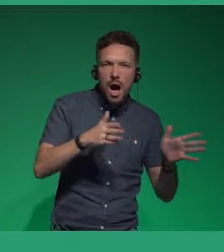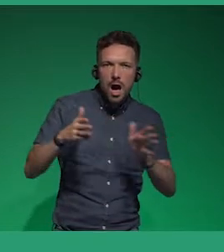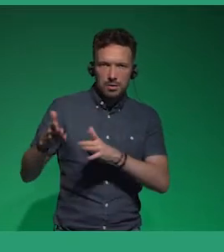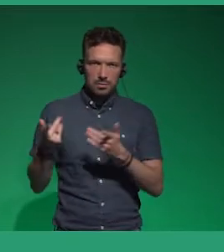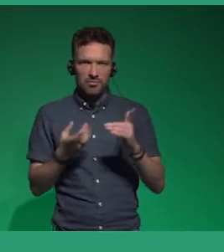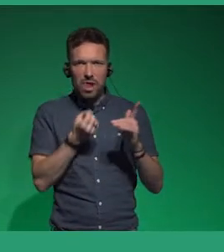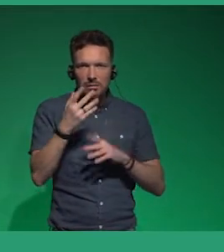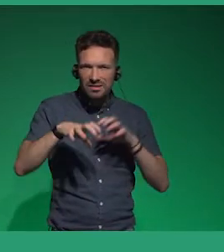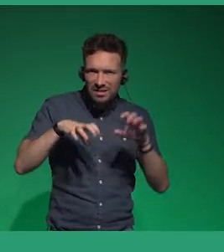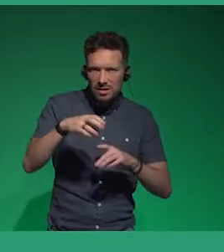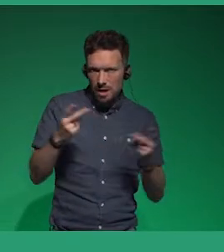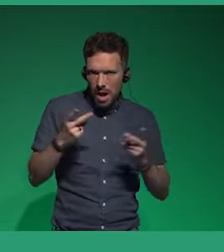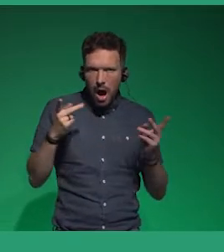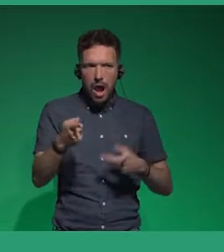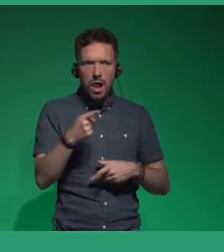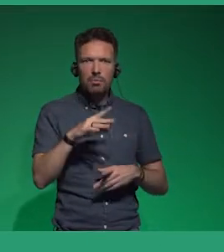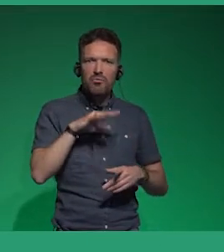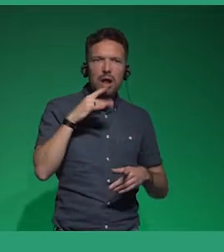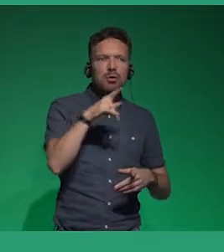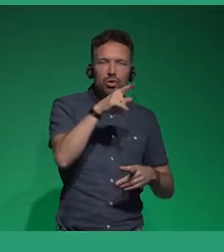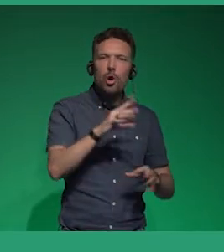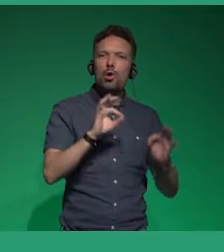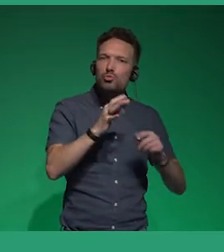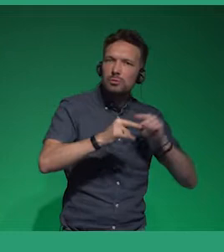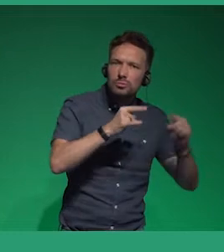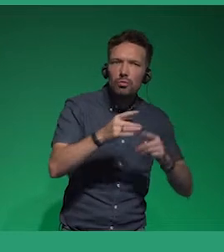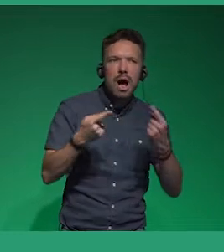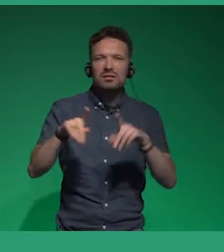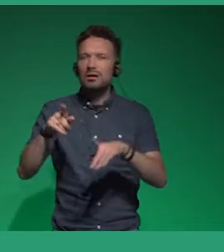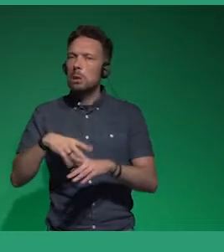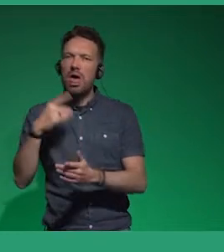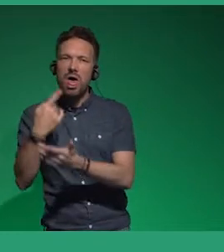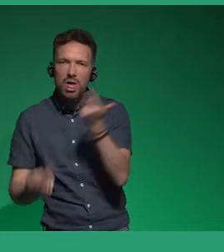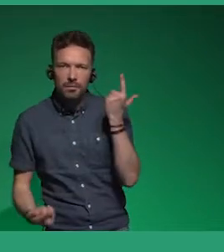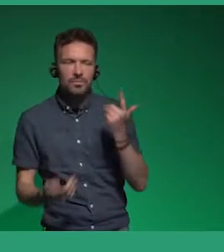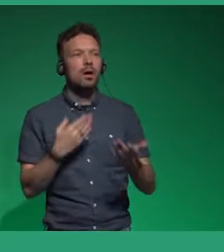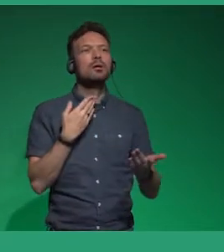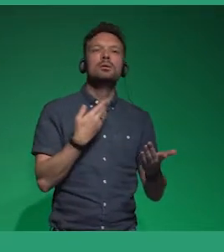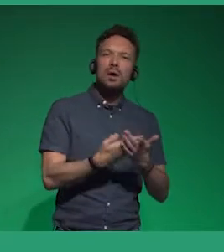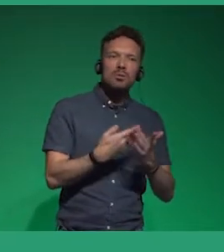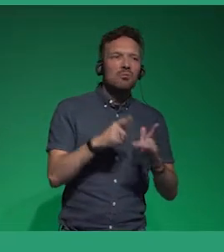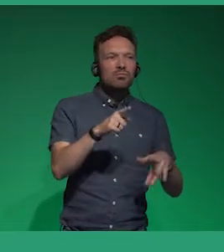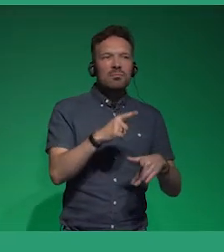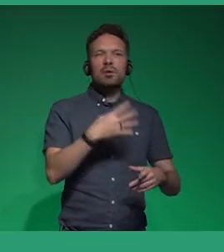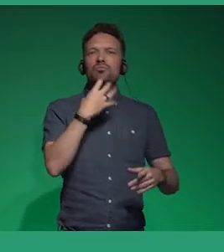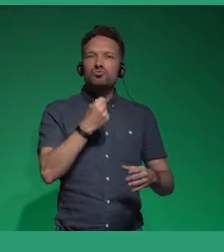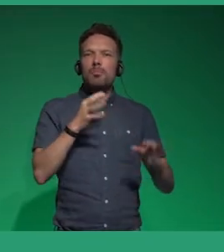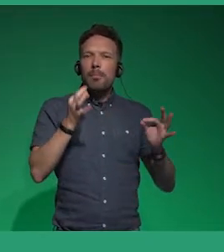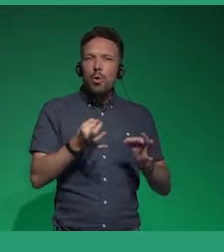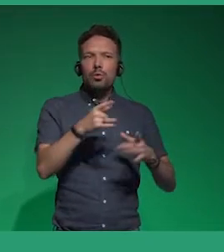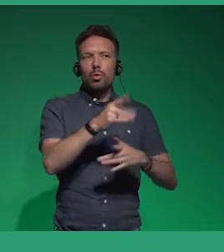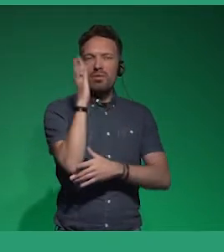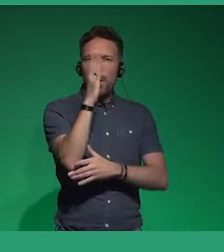forest-dependent species. That probably does not come as a surprise. If we sum up all of the species that we